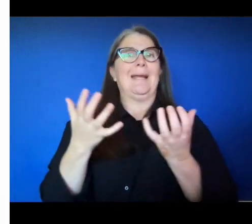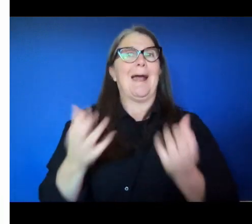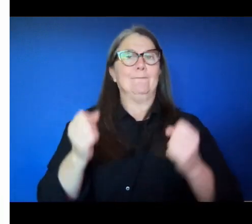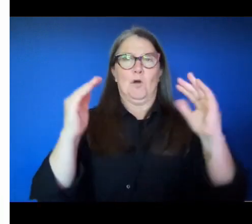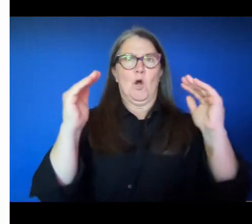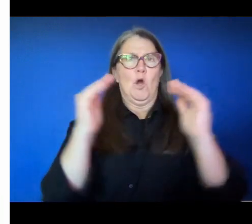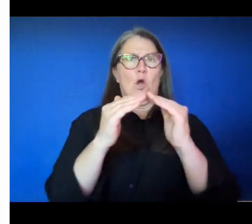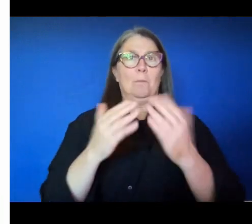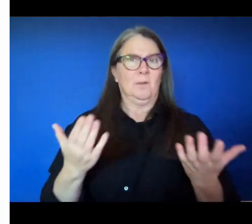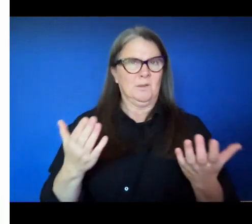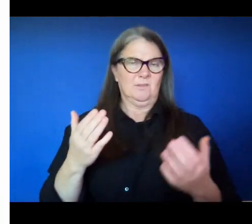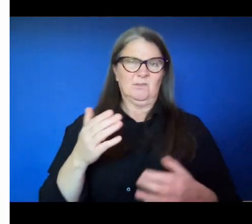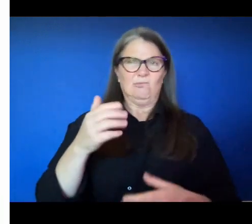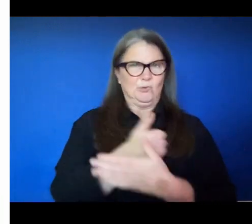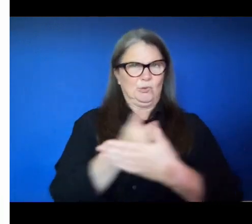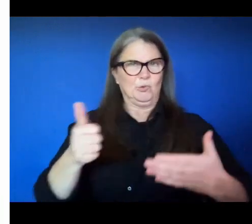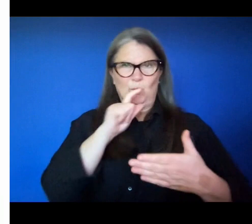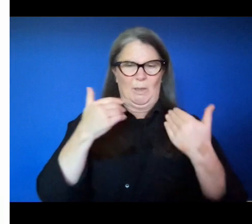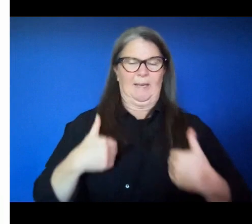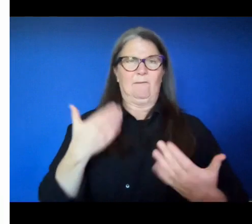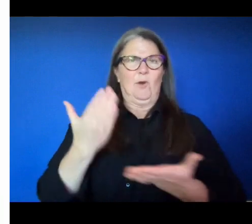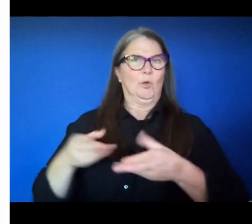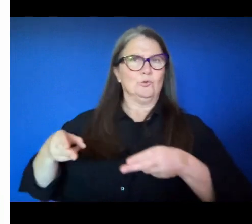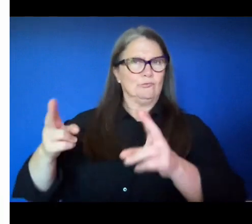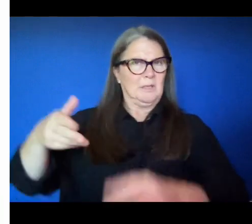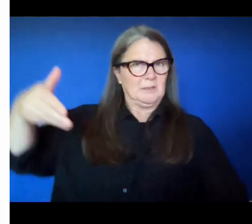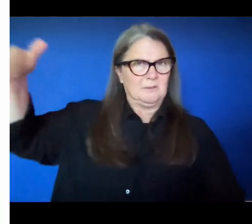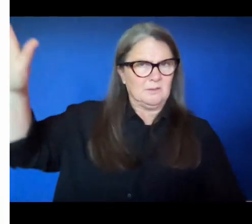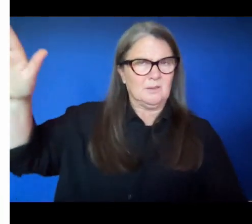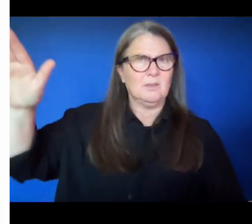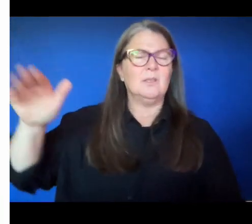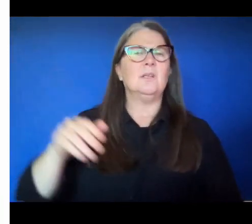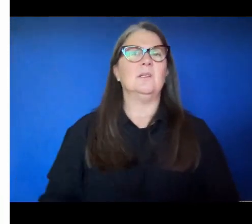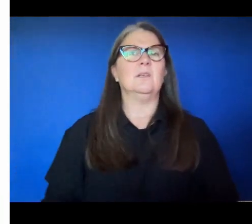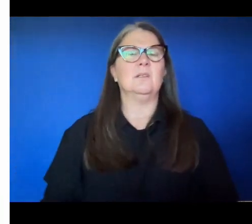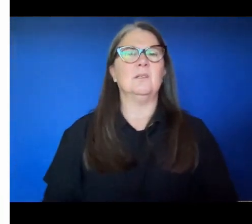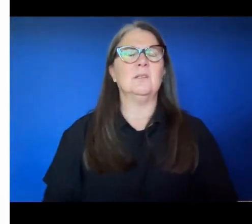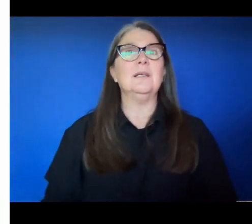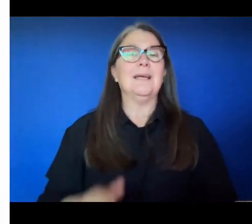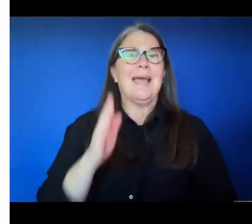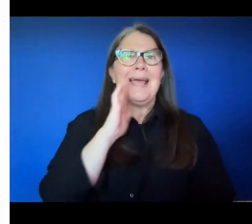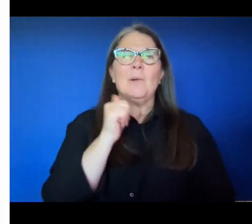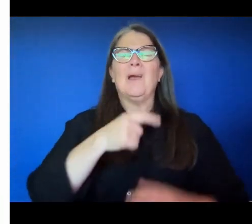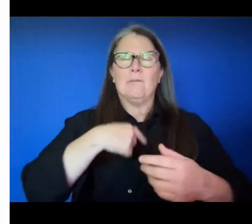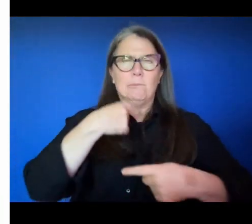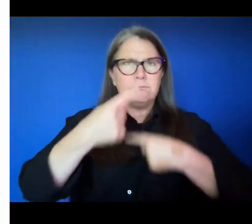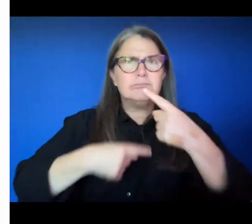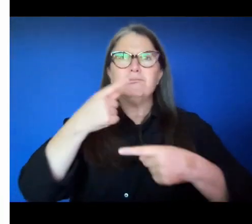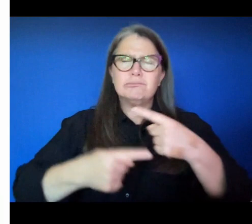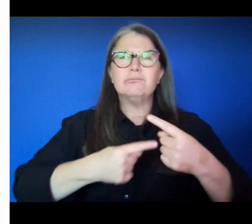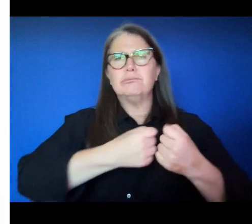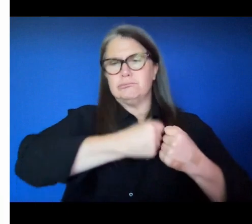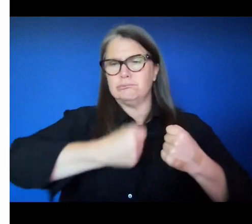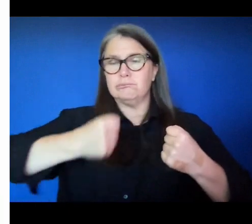should be left optional with the employers to be paid in accordance with the merit of the employee. Anyway, it goes on, and basically they're saying they just don't want to